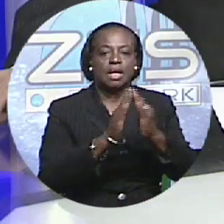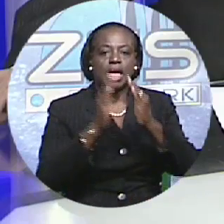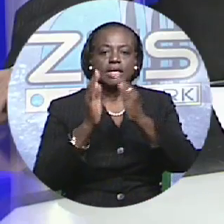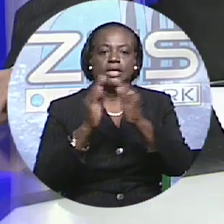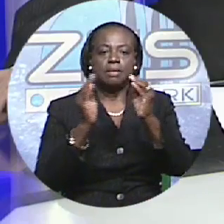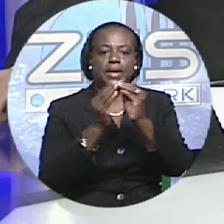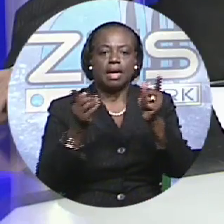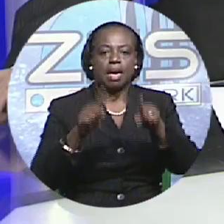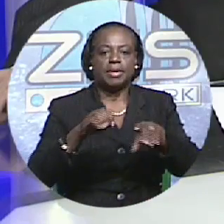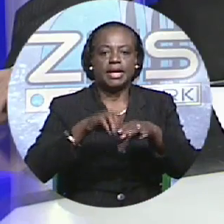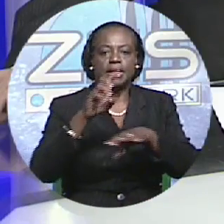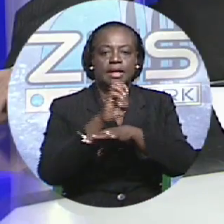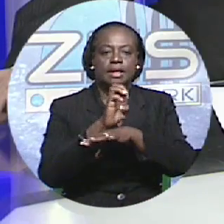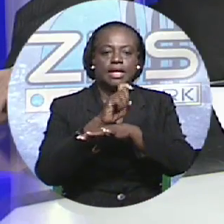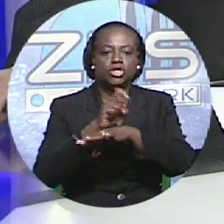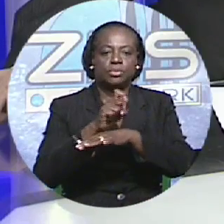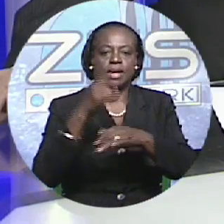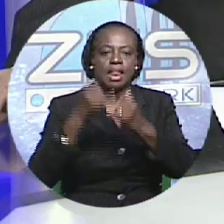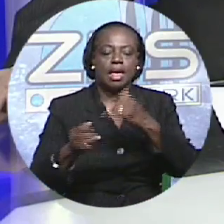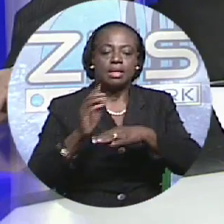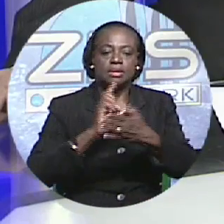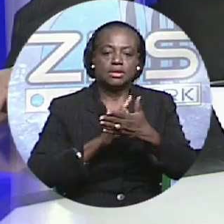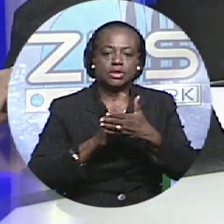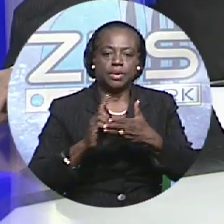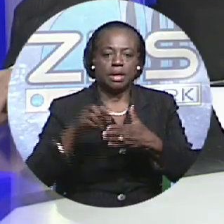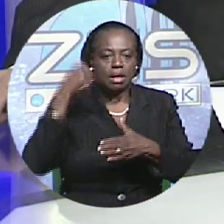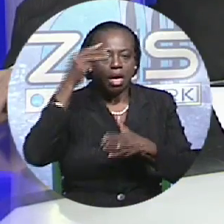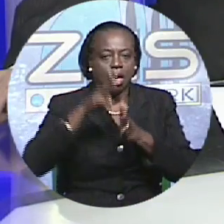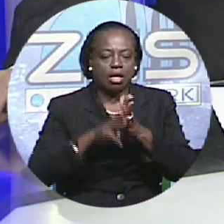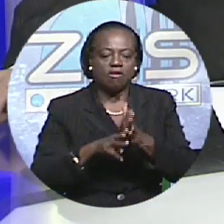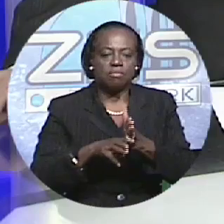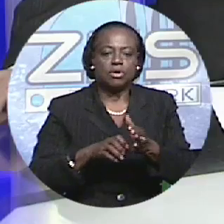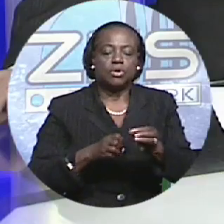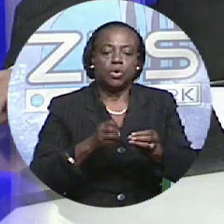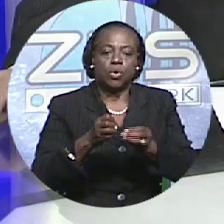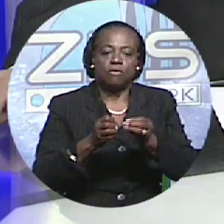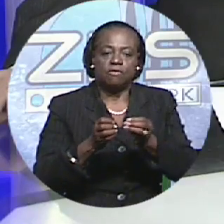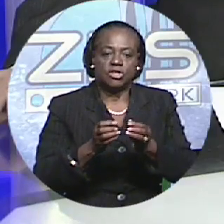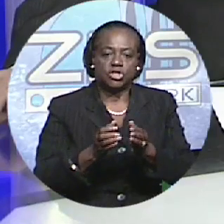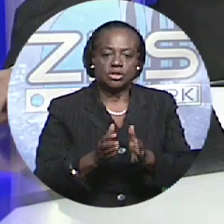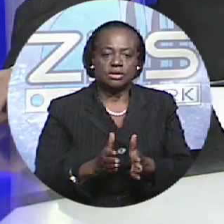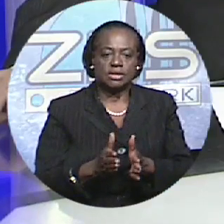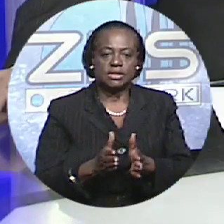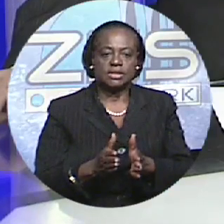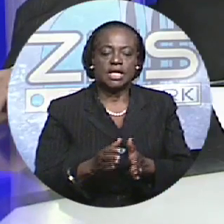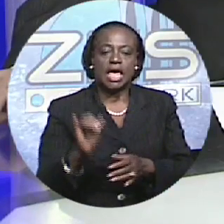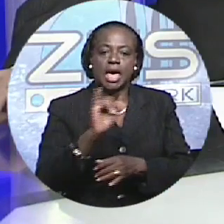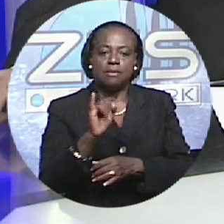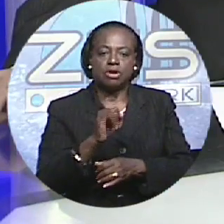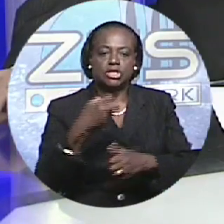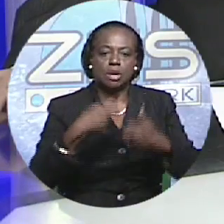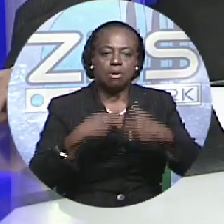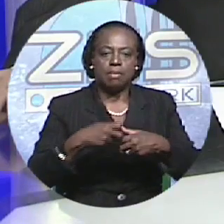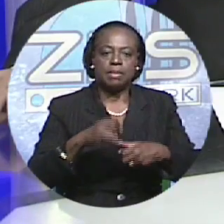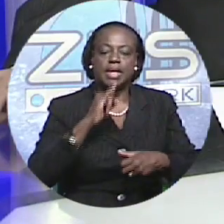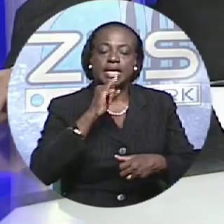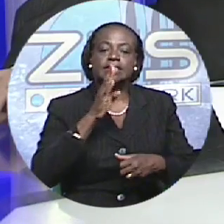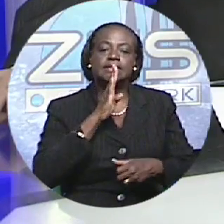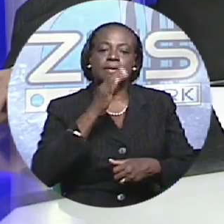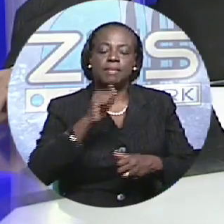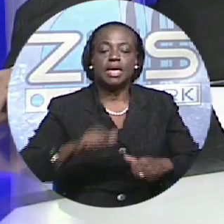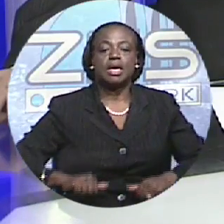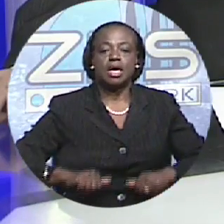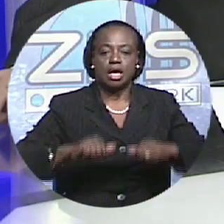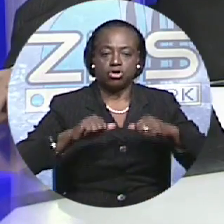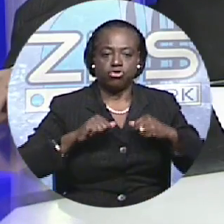in Exuma last week. According to government officials, the illegal immigration problem is being addressed and more infrastructure is on the